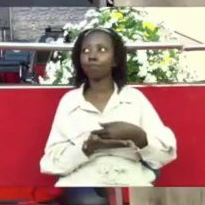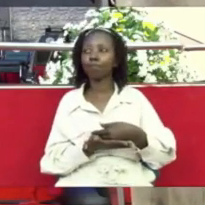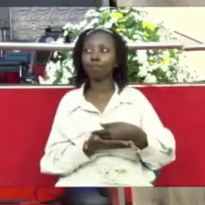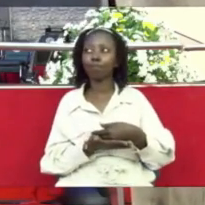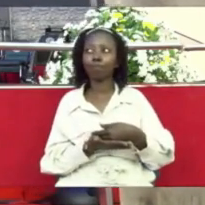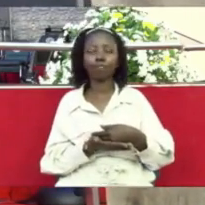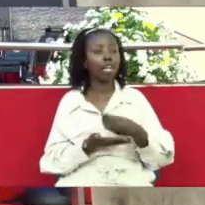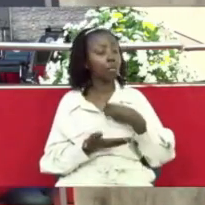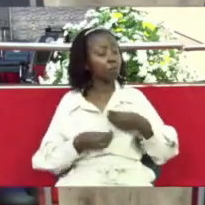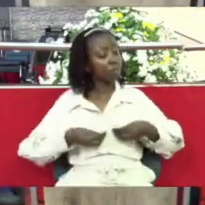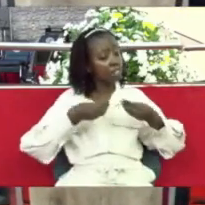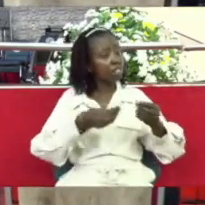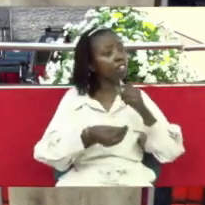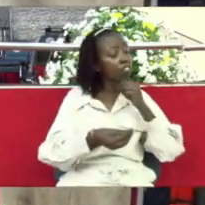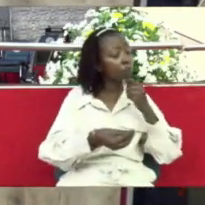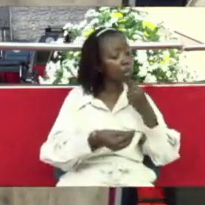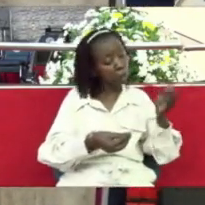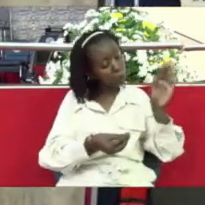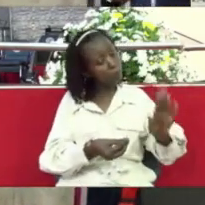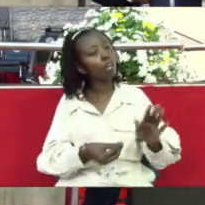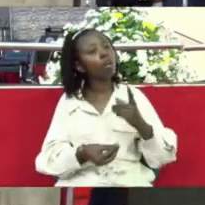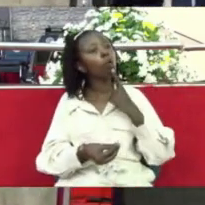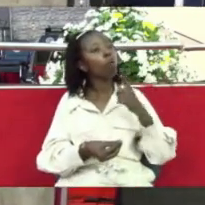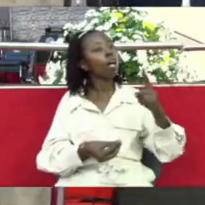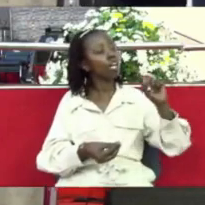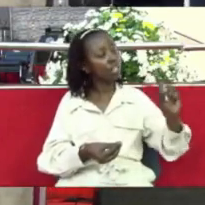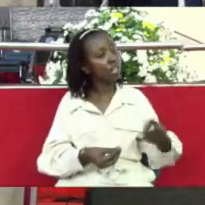And I gave him right then and there his